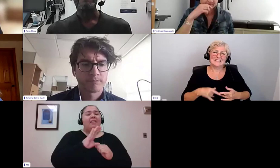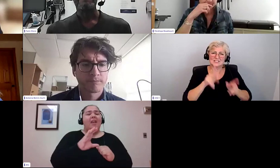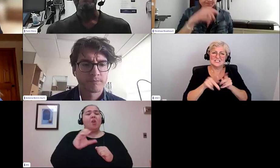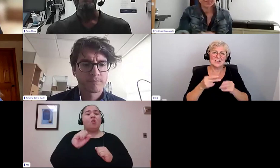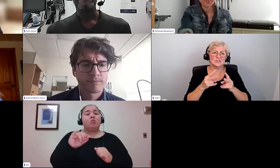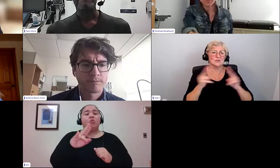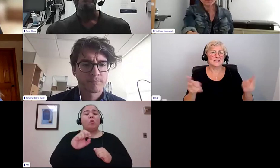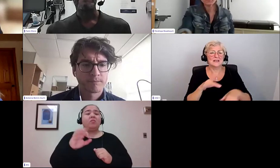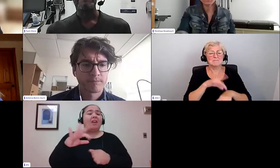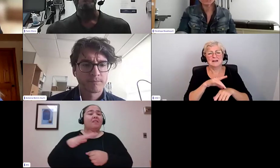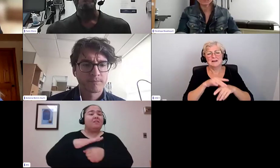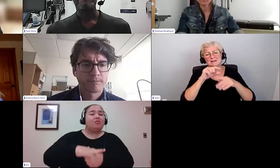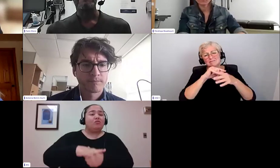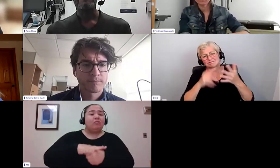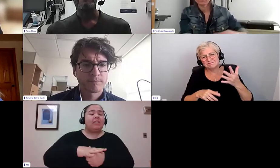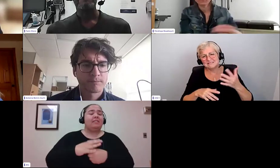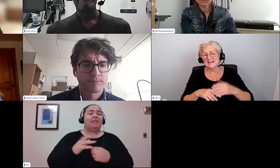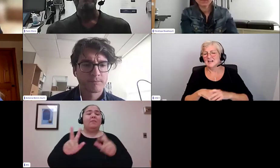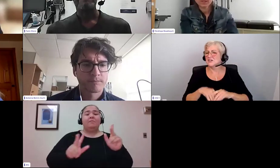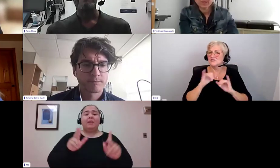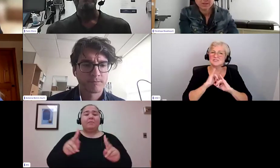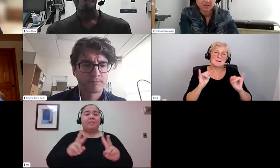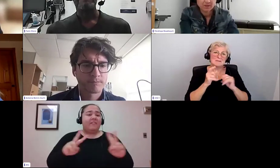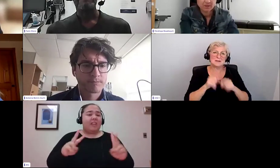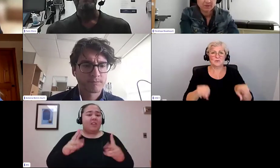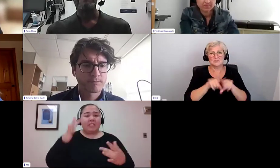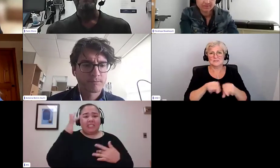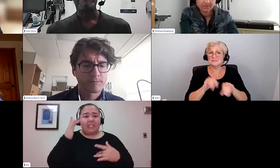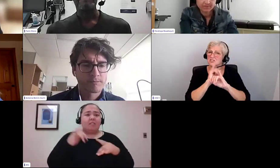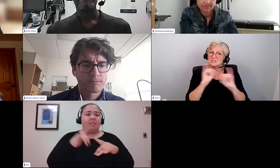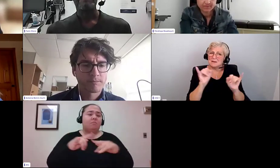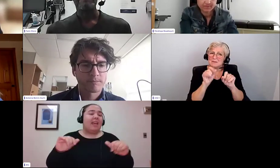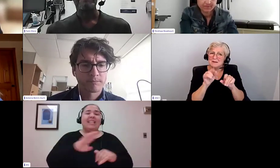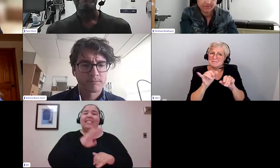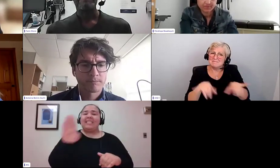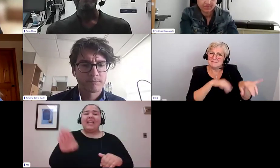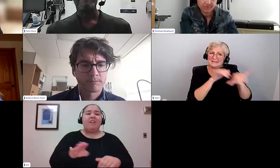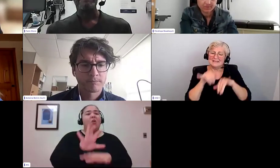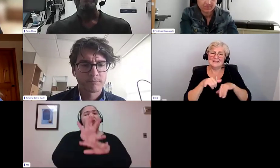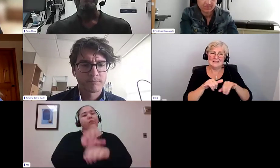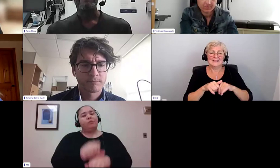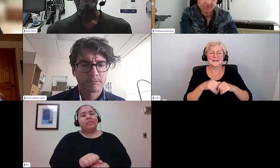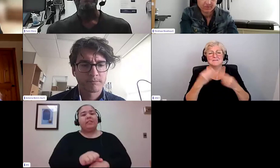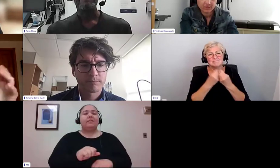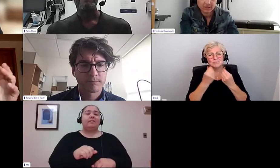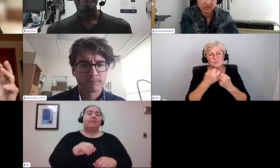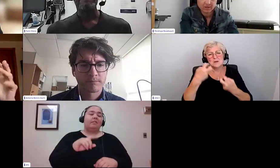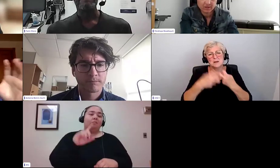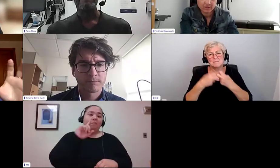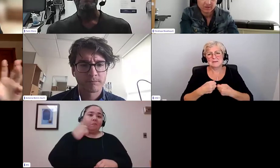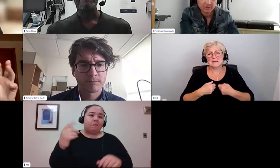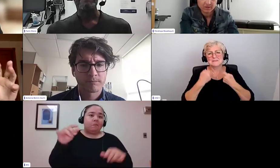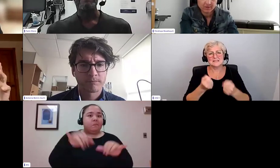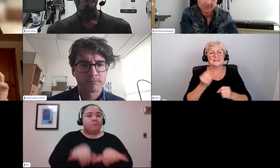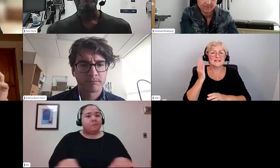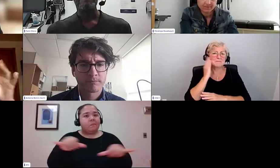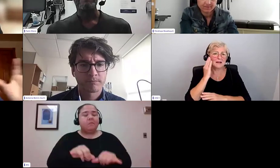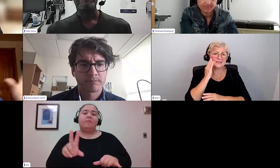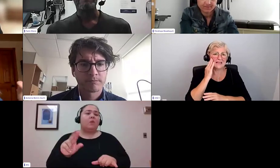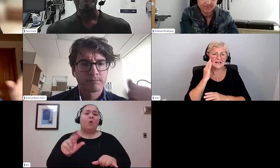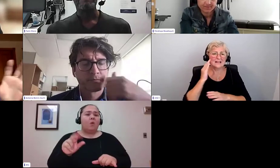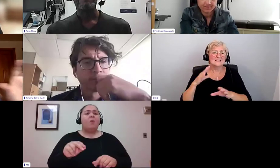People are very sick, etc. So there's never a routine. It's never the same. There are a lot of mental